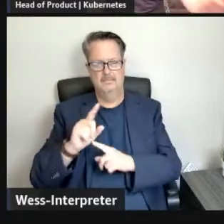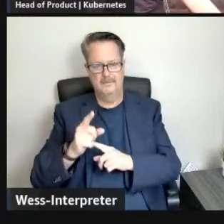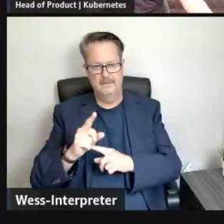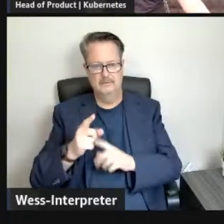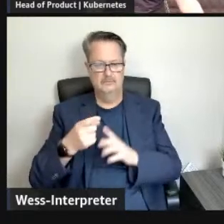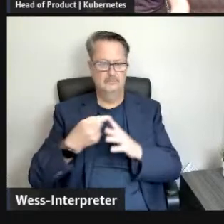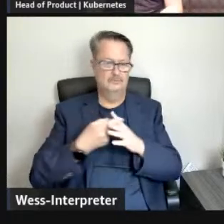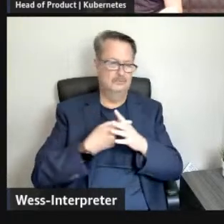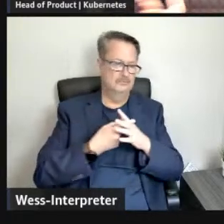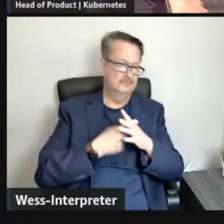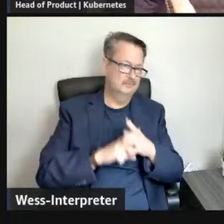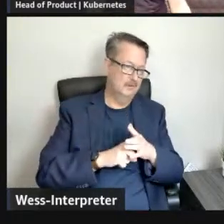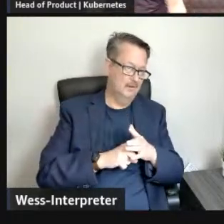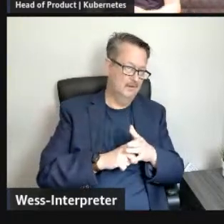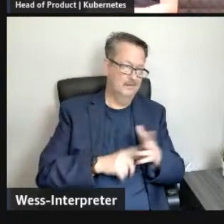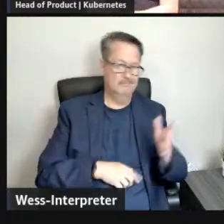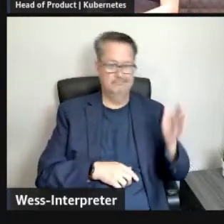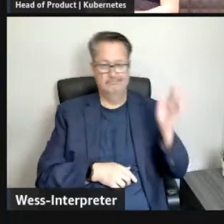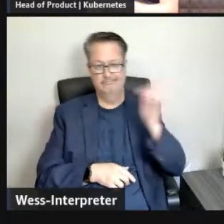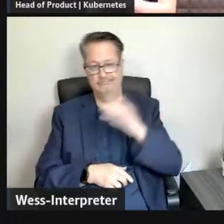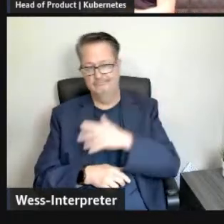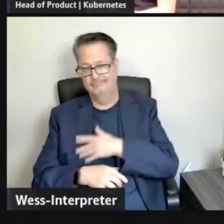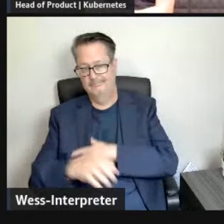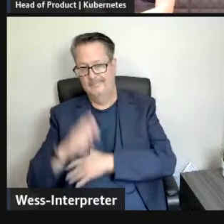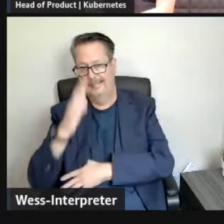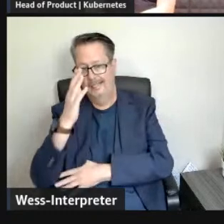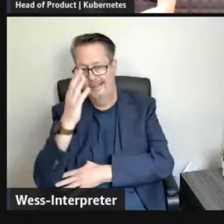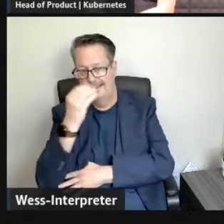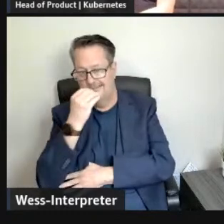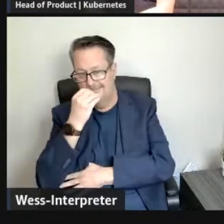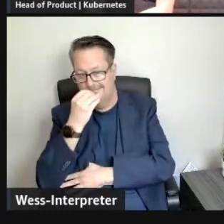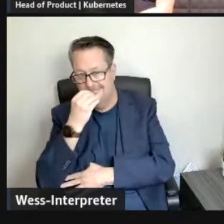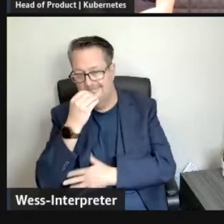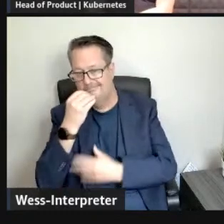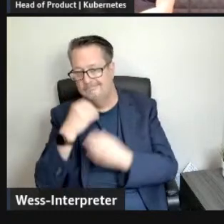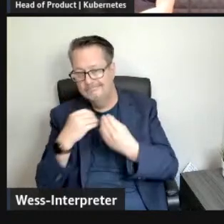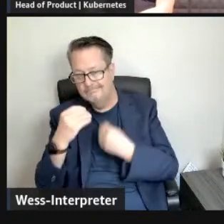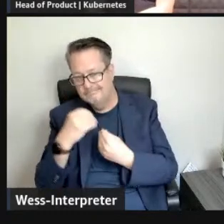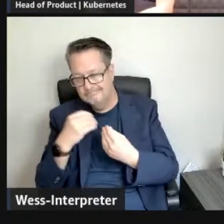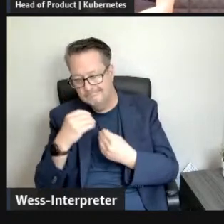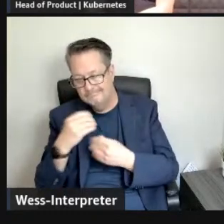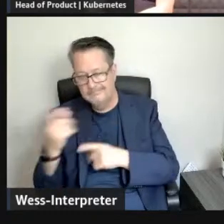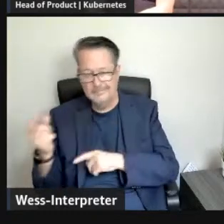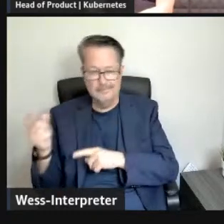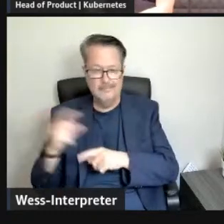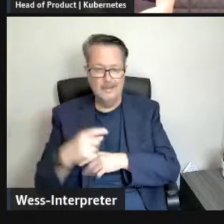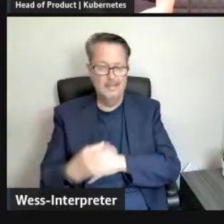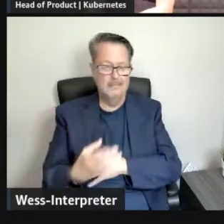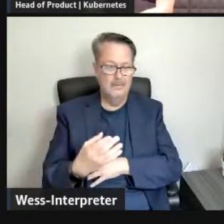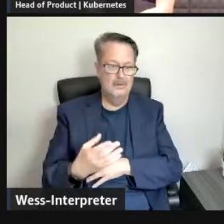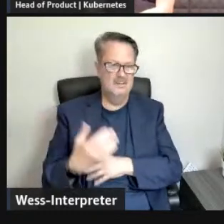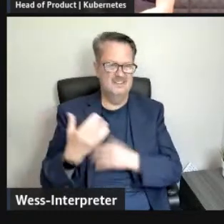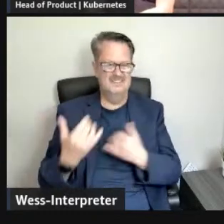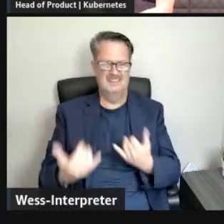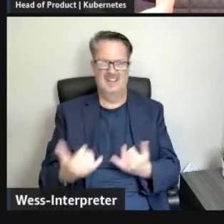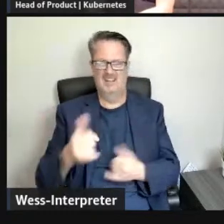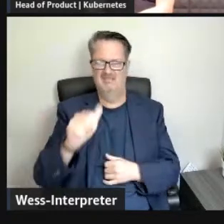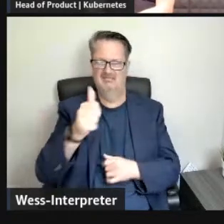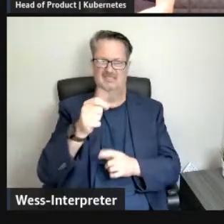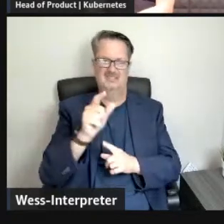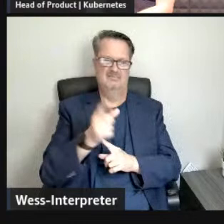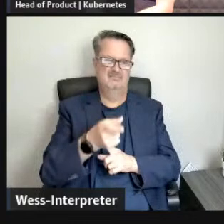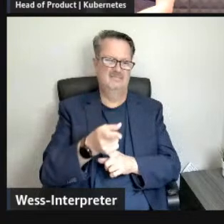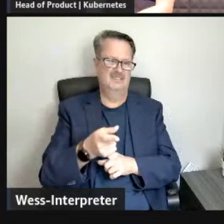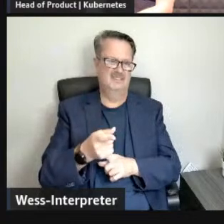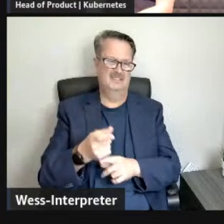would go have lunch, maybe have a meeting, or come back in the morning and the cluster would be updated. And now it takes about 10 minutes or less than 10 minutes.